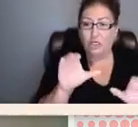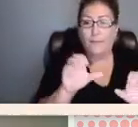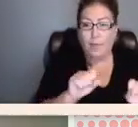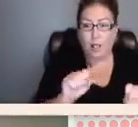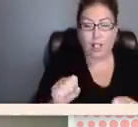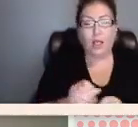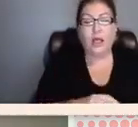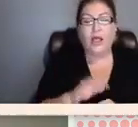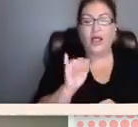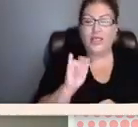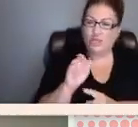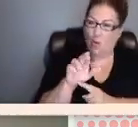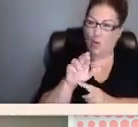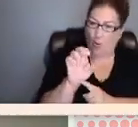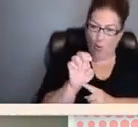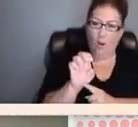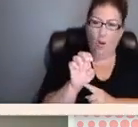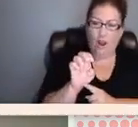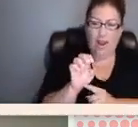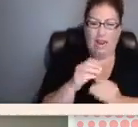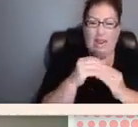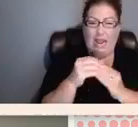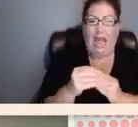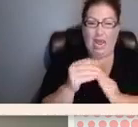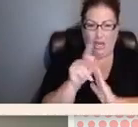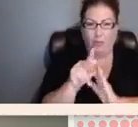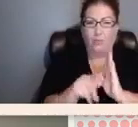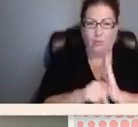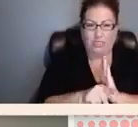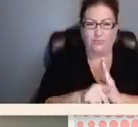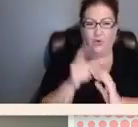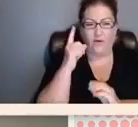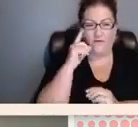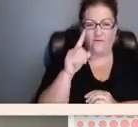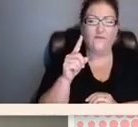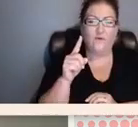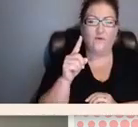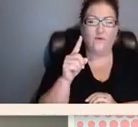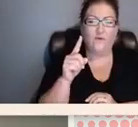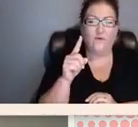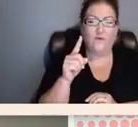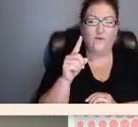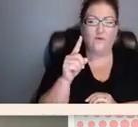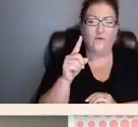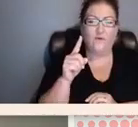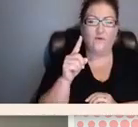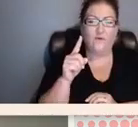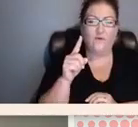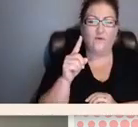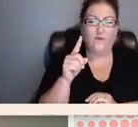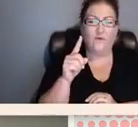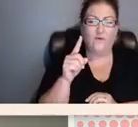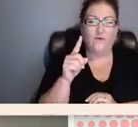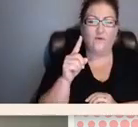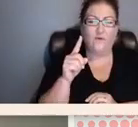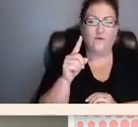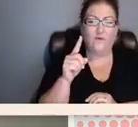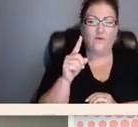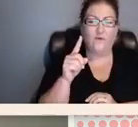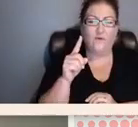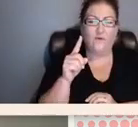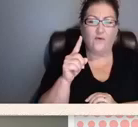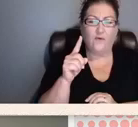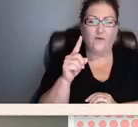core guiding principles for a strategic plan. Next slide. We talked about